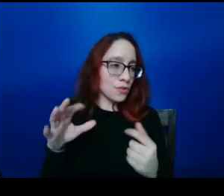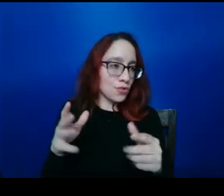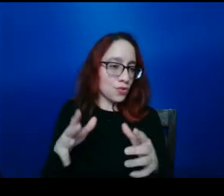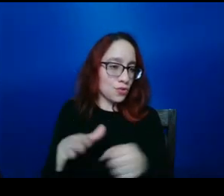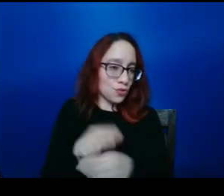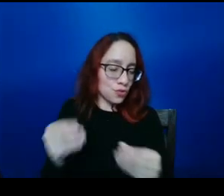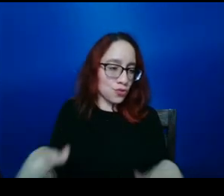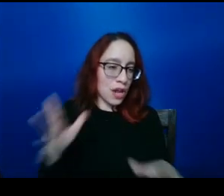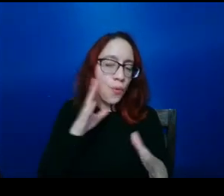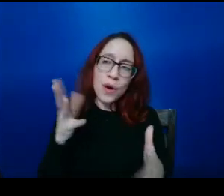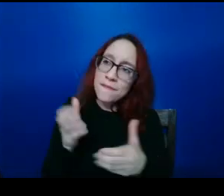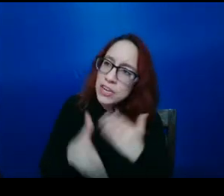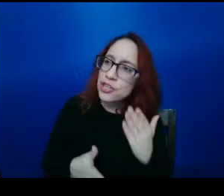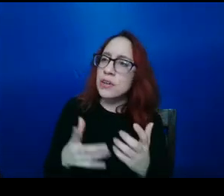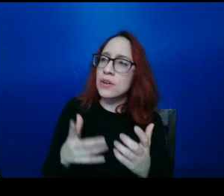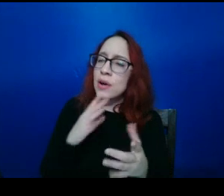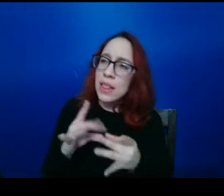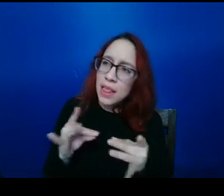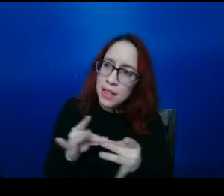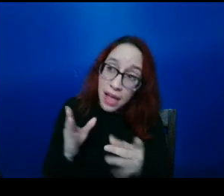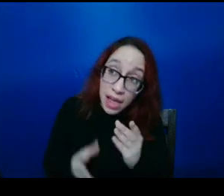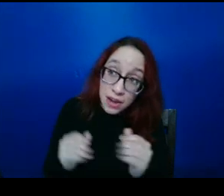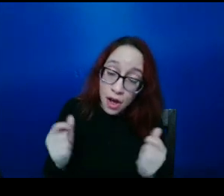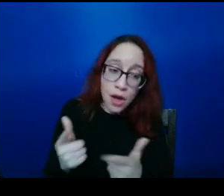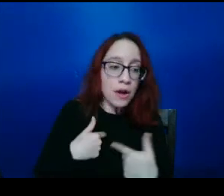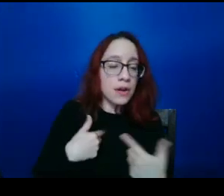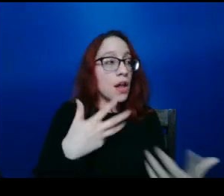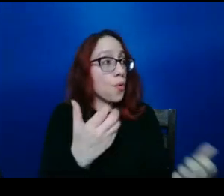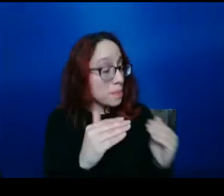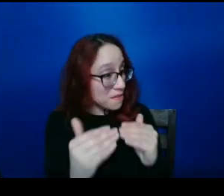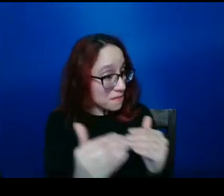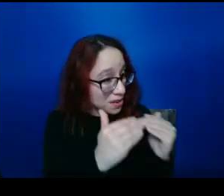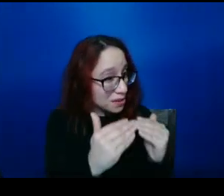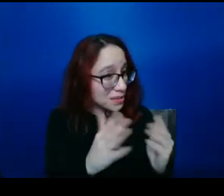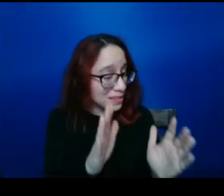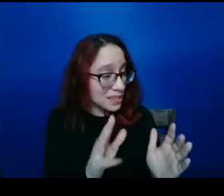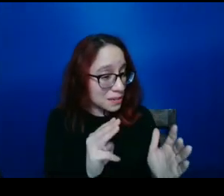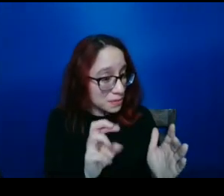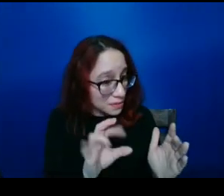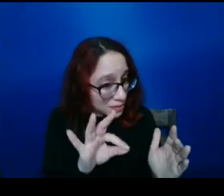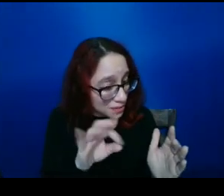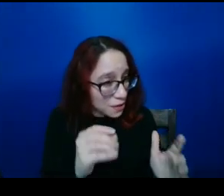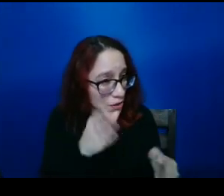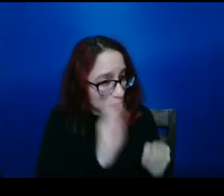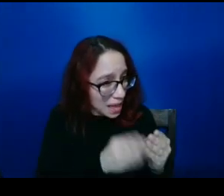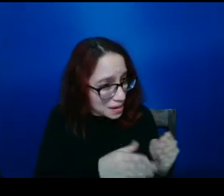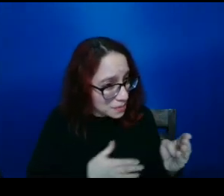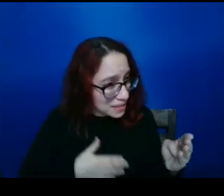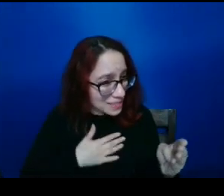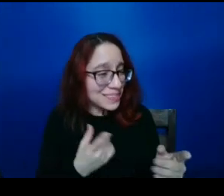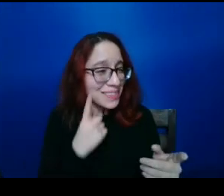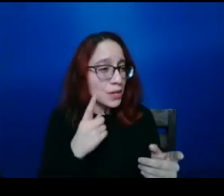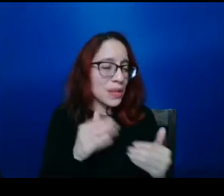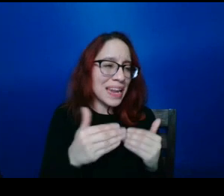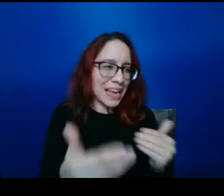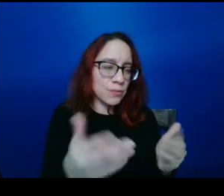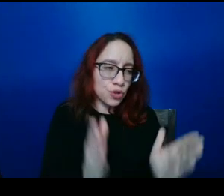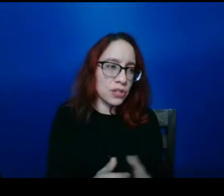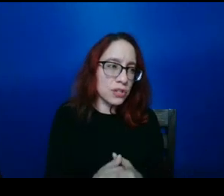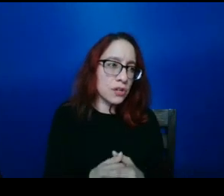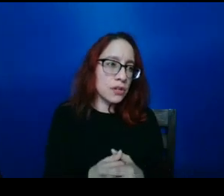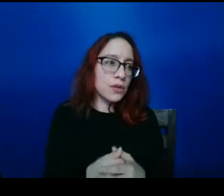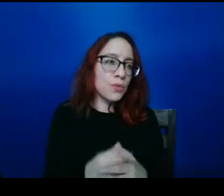constitution, I'd all like right. to finish this. I do want to leave a little end all. I want to be fair to everyone, Ms. Falco. So if you want to just wrap it up or give it to the next person,